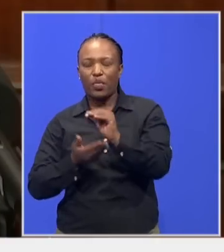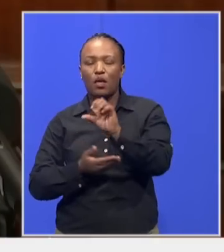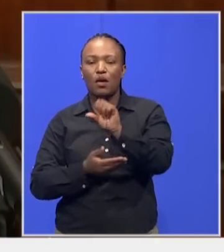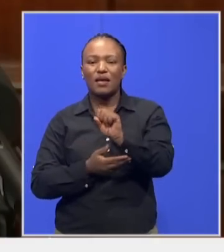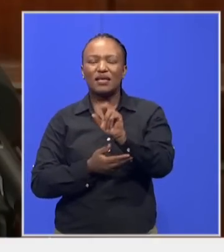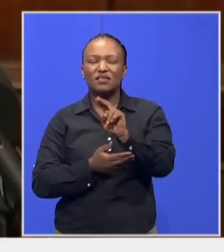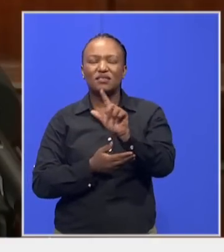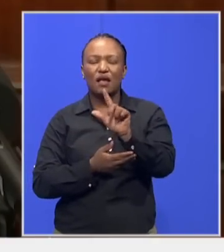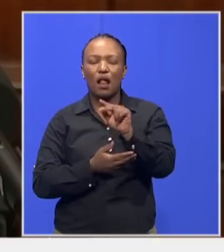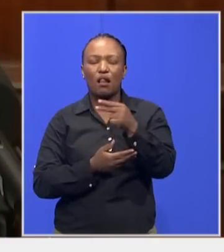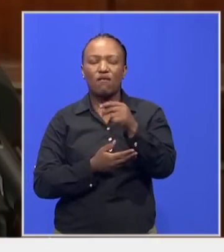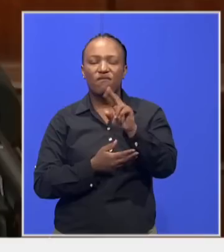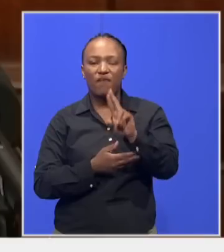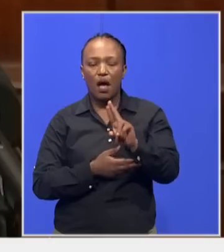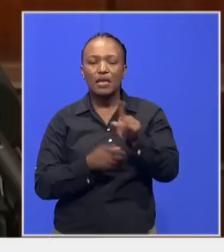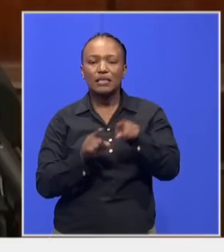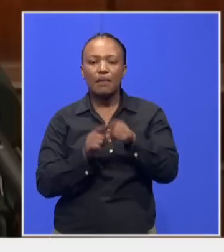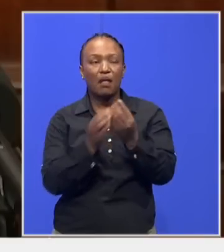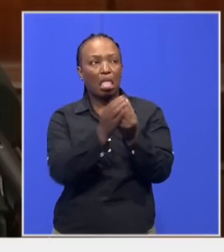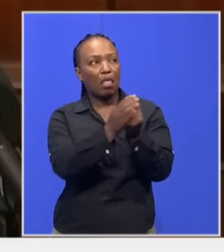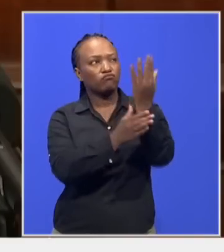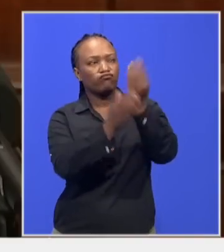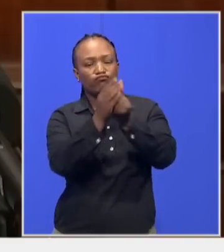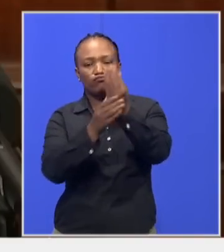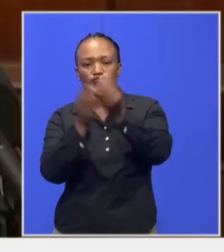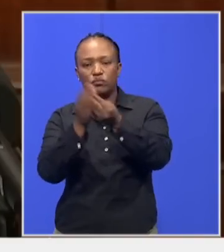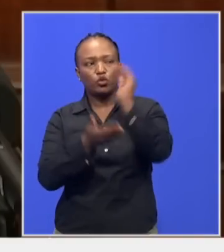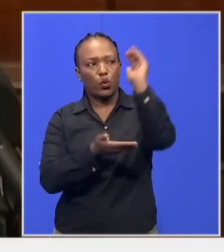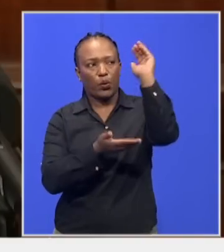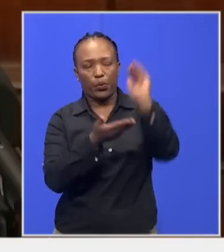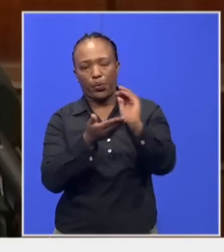emissions. So that's why Arnold is operating at